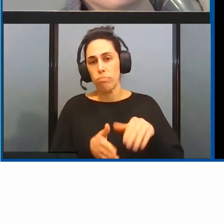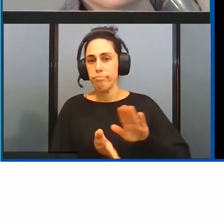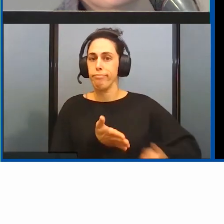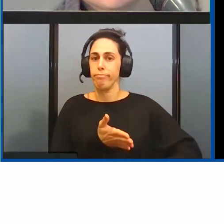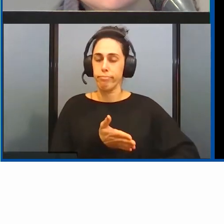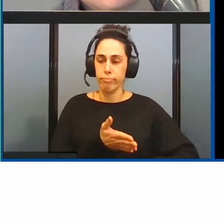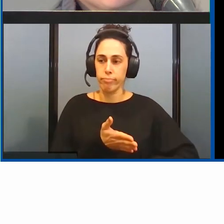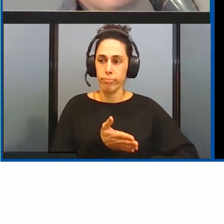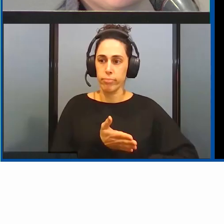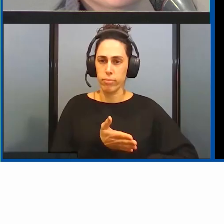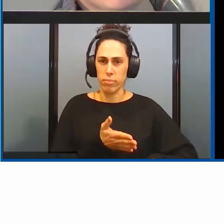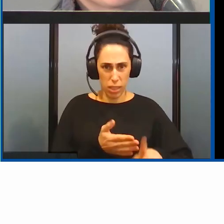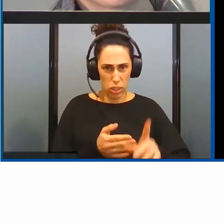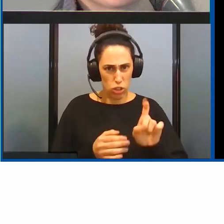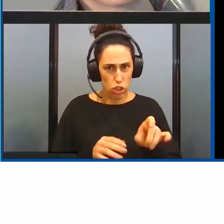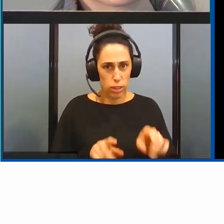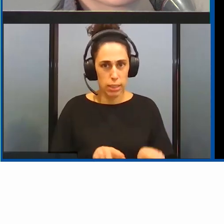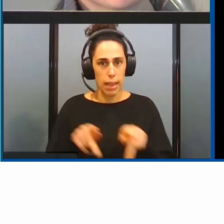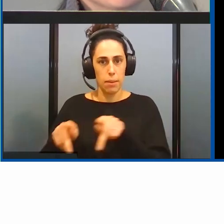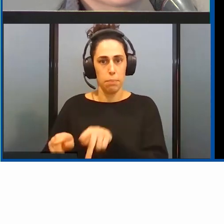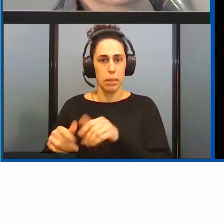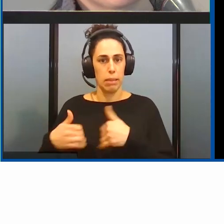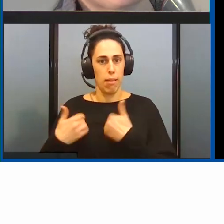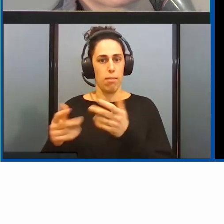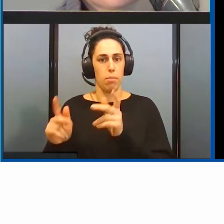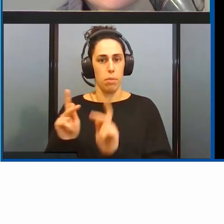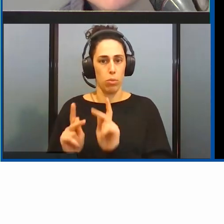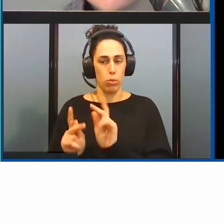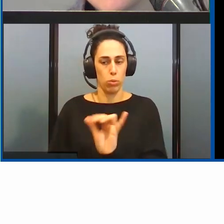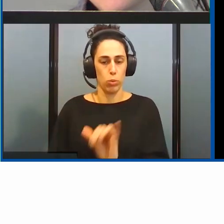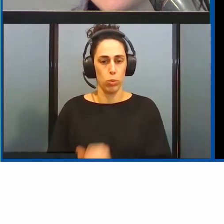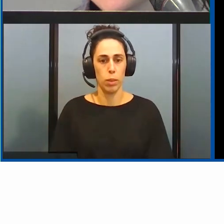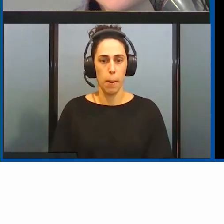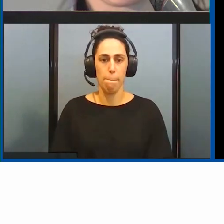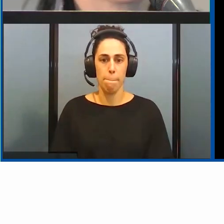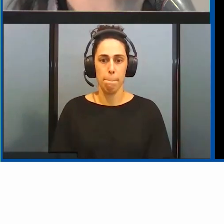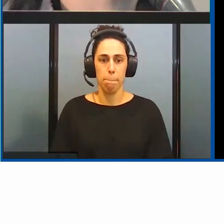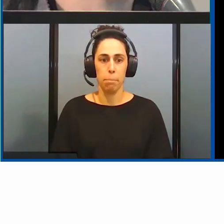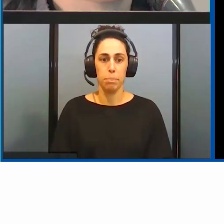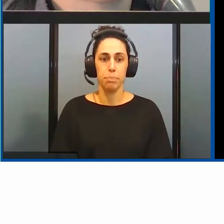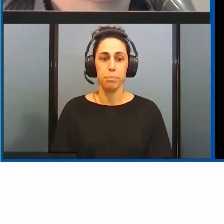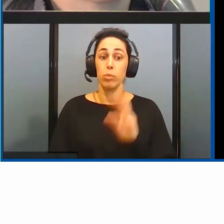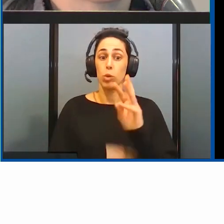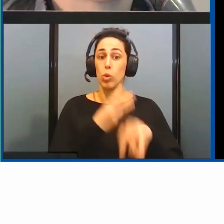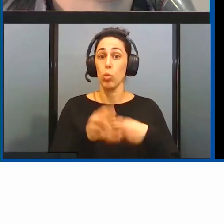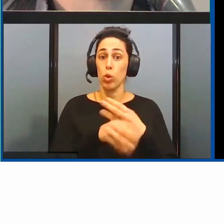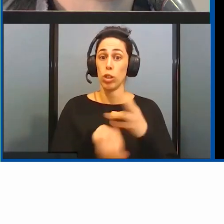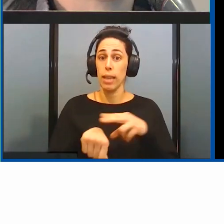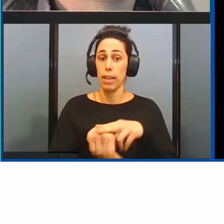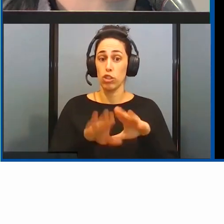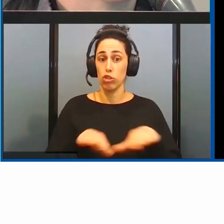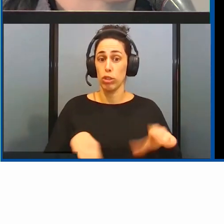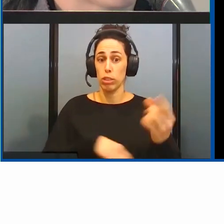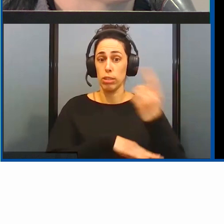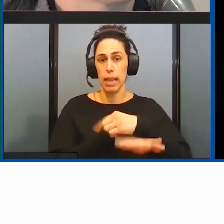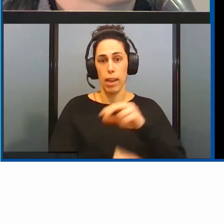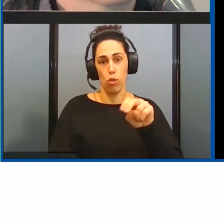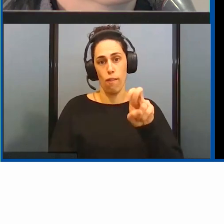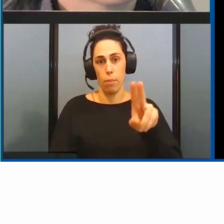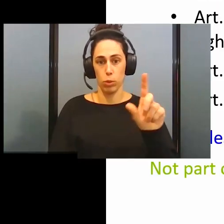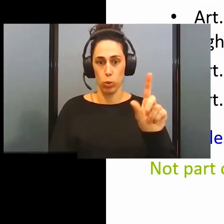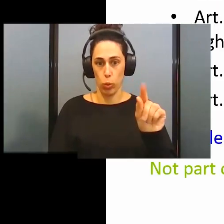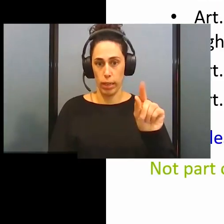I have a little question. There's like World National Children's Day, so it's November 20th. It's the anniversary of the UN Convention on the Rights of the